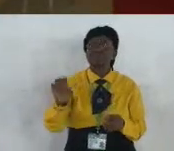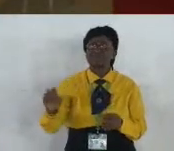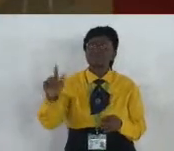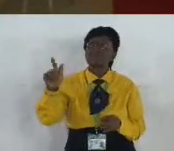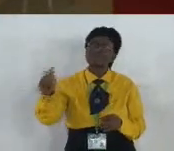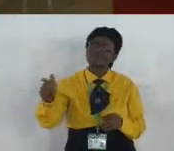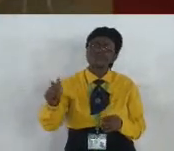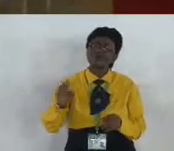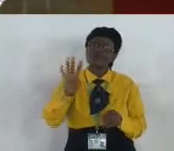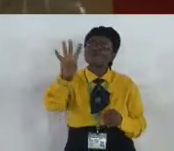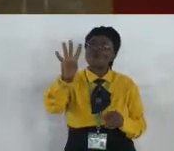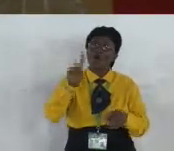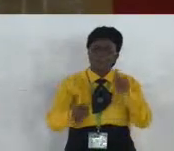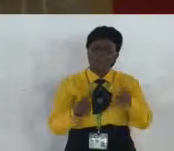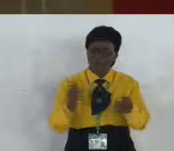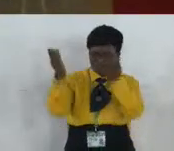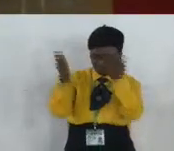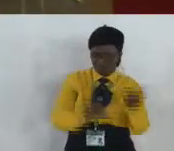Four people brought him